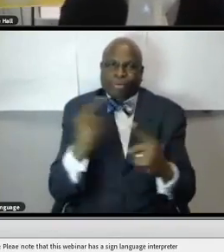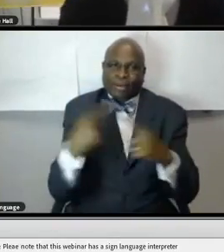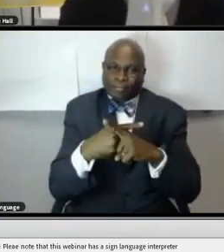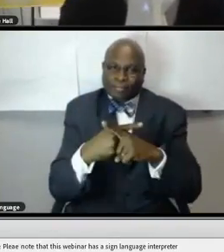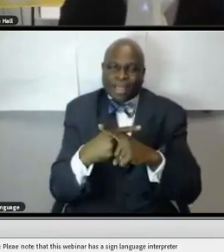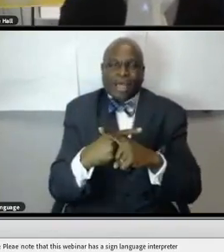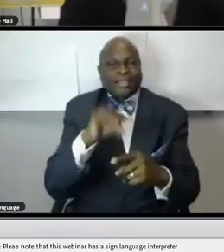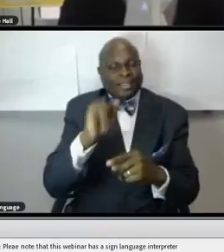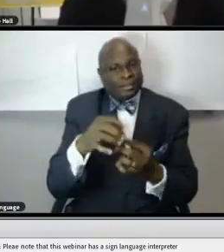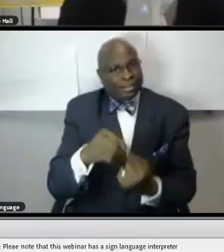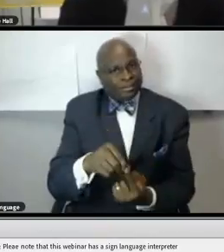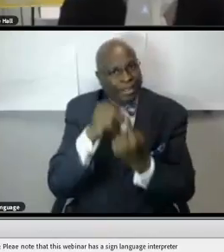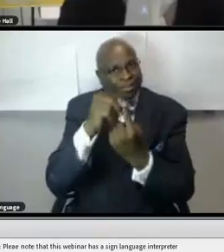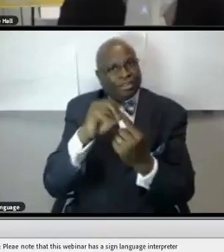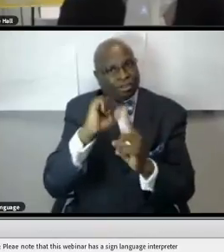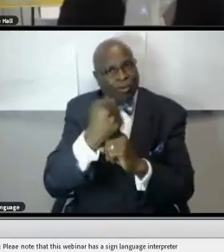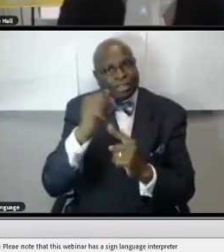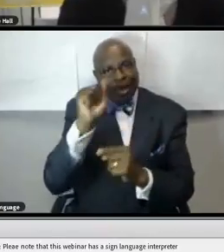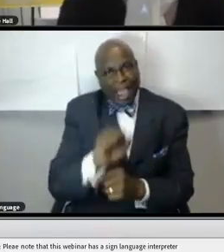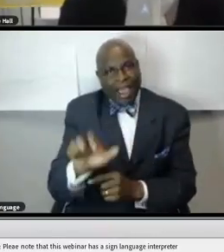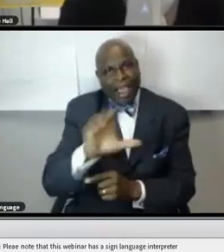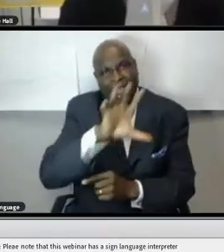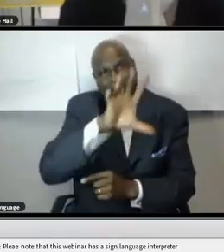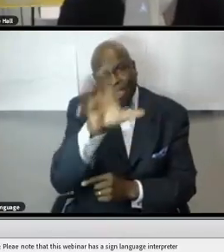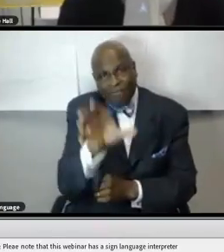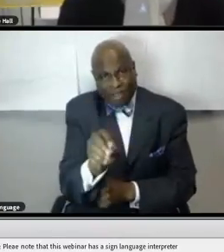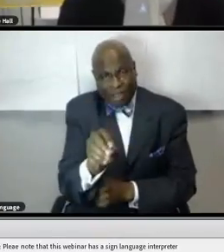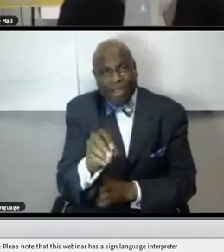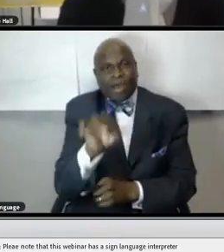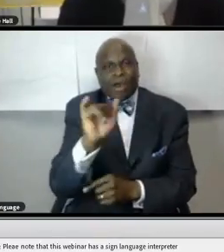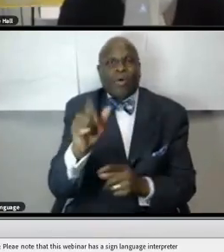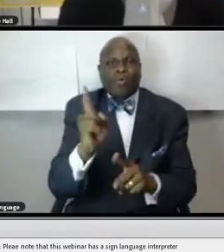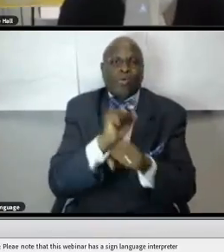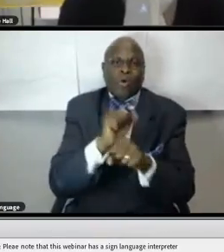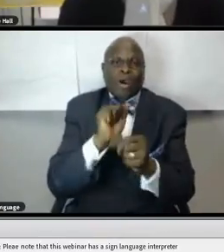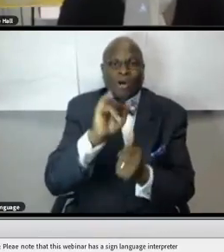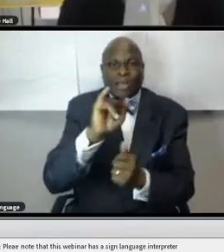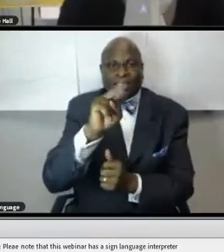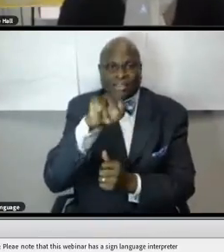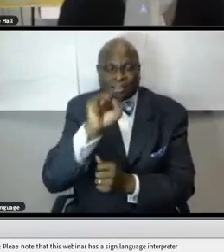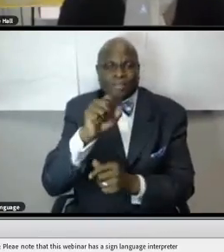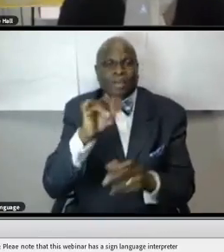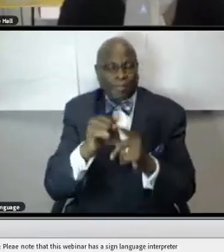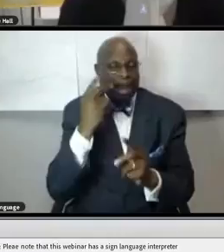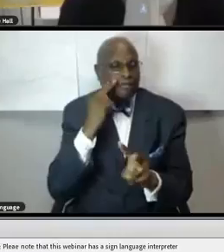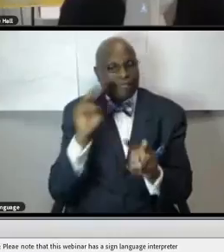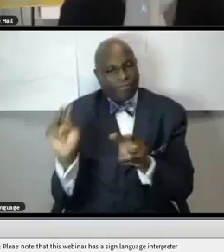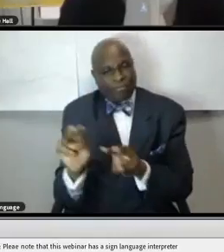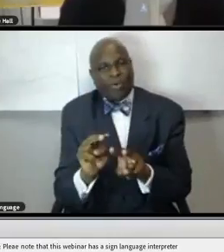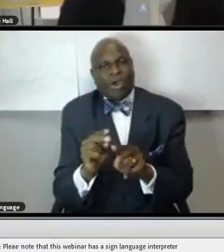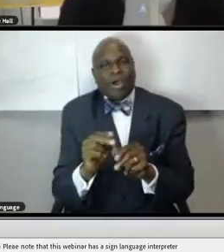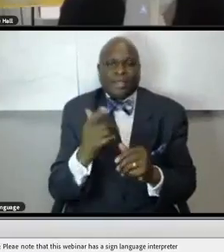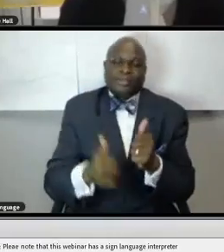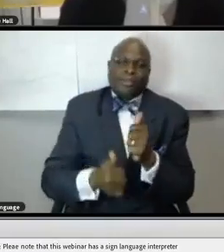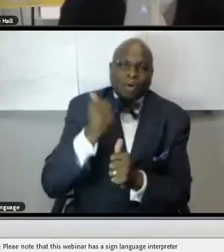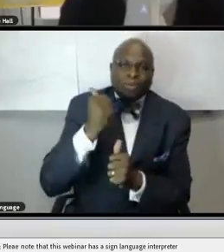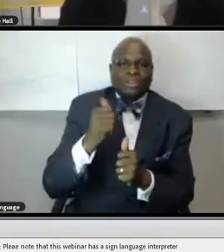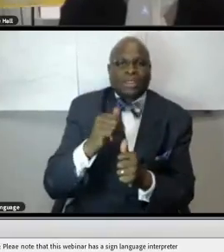This is especially the case in Africa, where the work on Indigenous peoples, in my view, is the